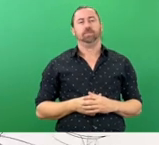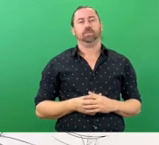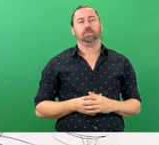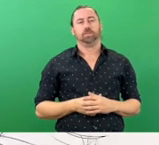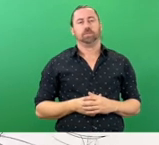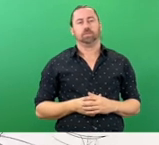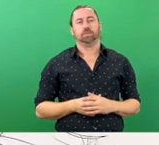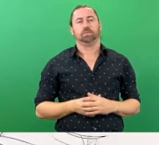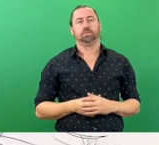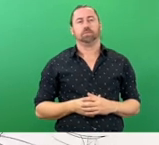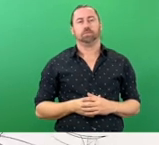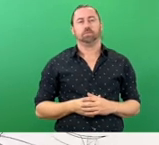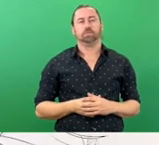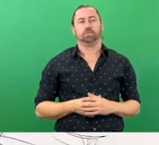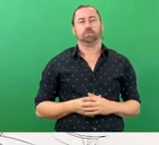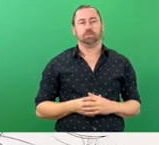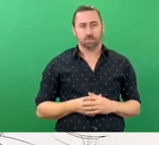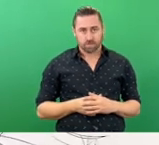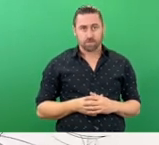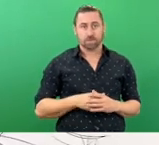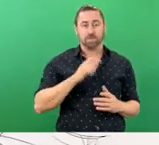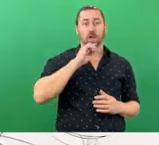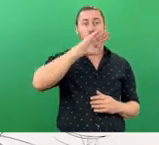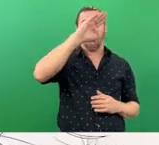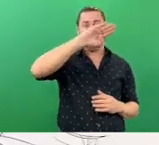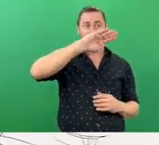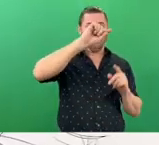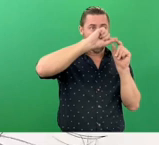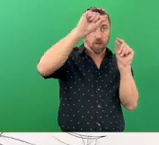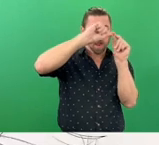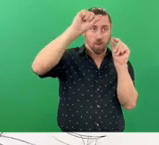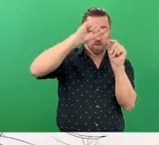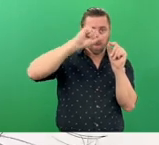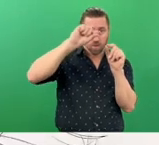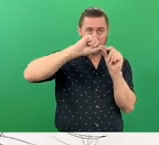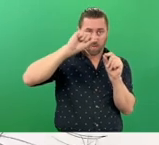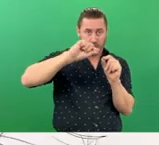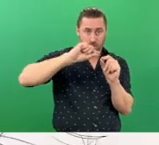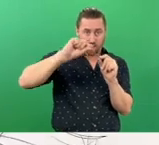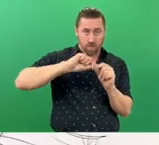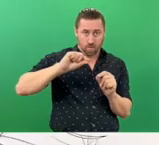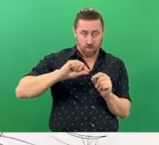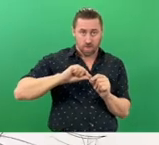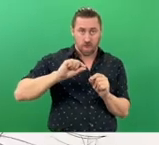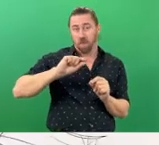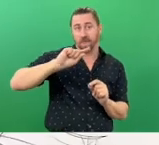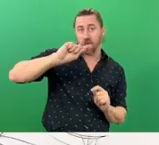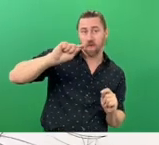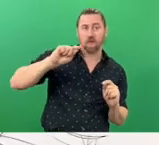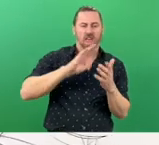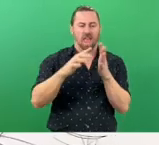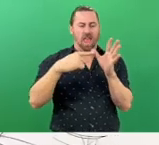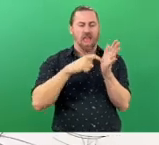Okay. Now, if you work in one direction with line, that's hatching. If you come back and work against